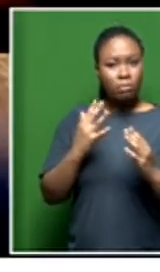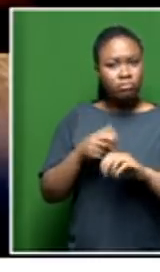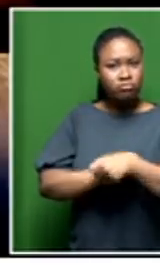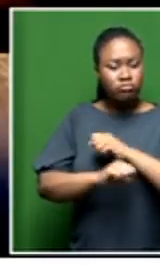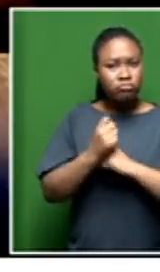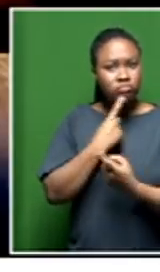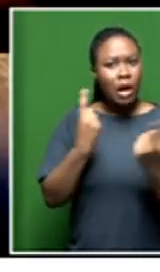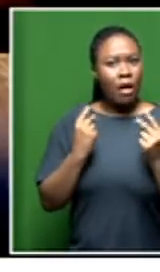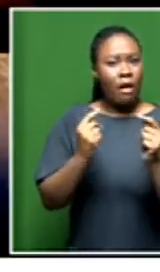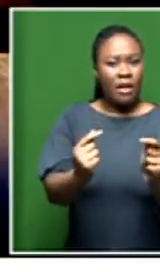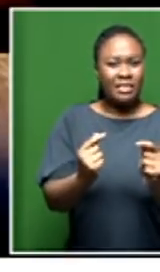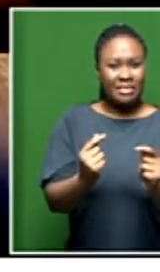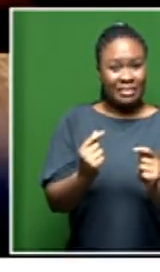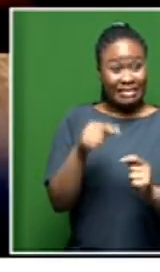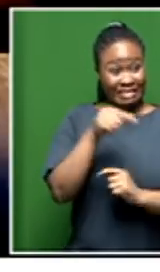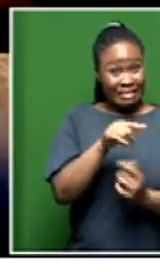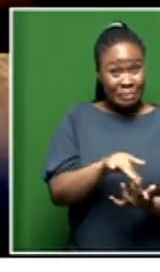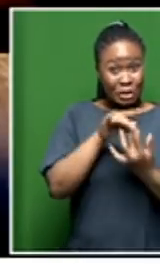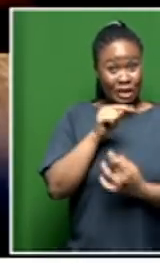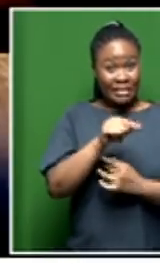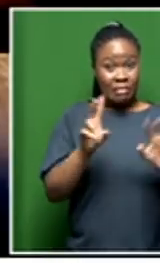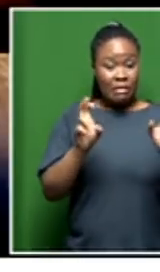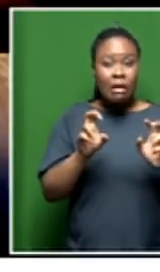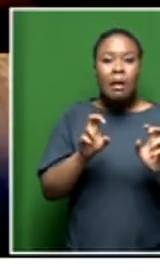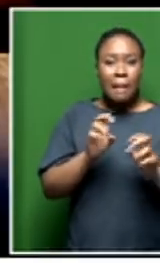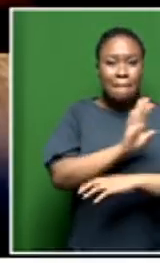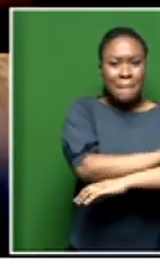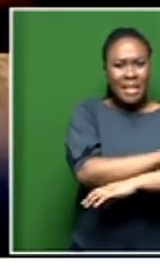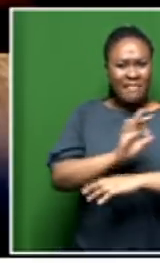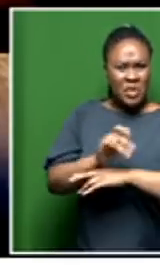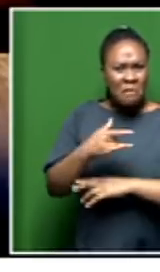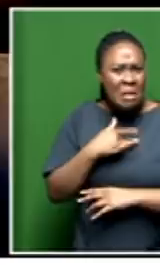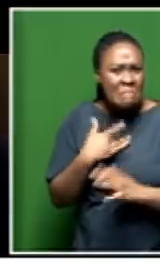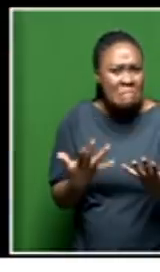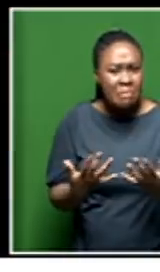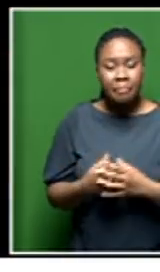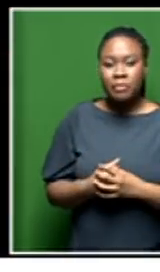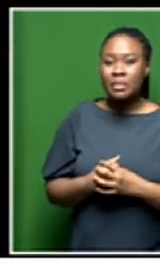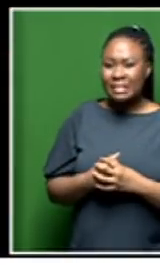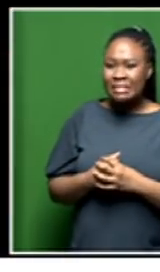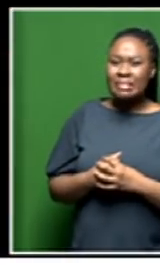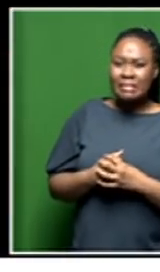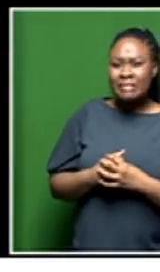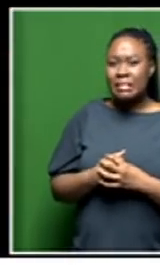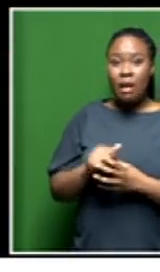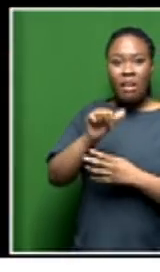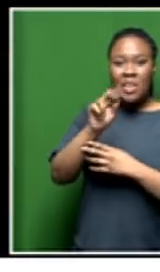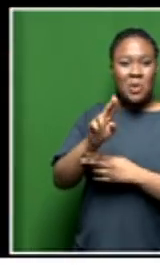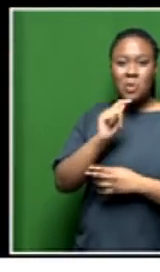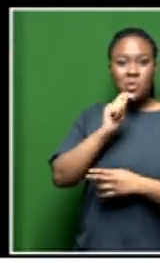on the back of this one for Burkina Faso? Yeah, look, that just shows that the AU is not in